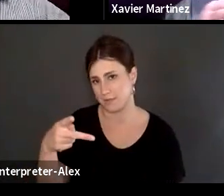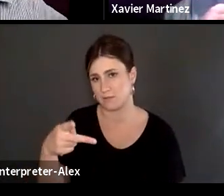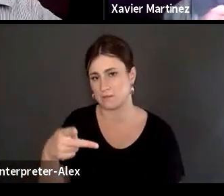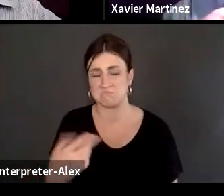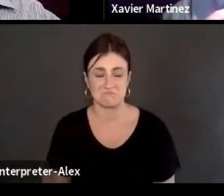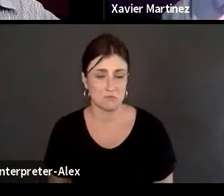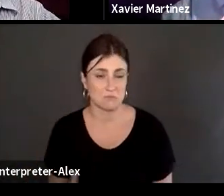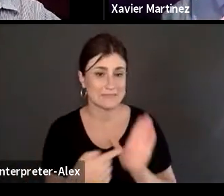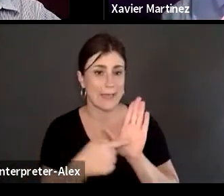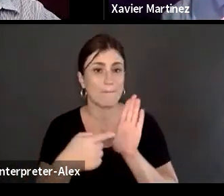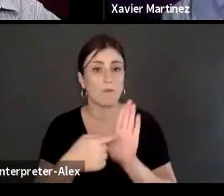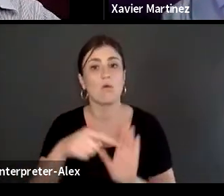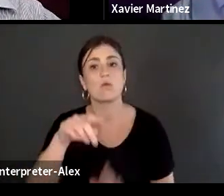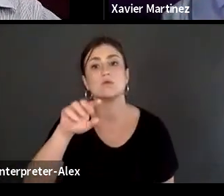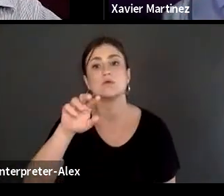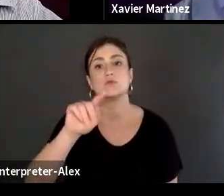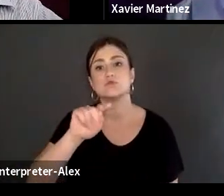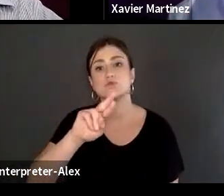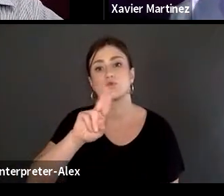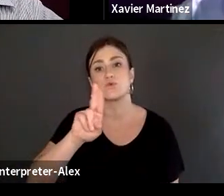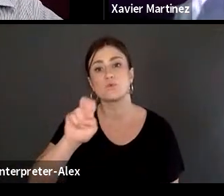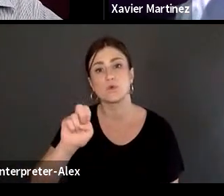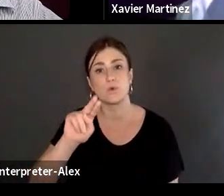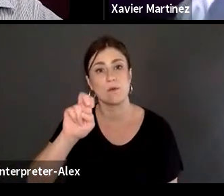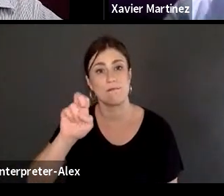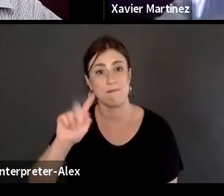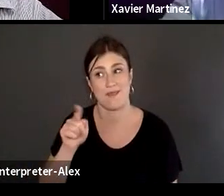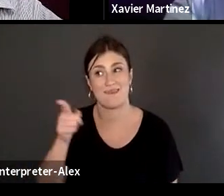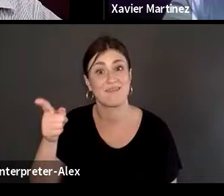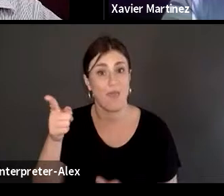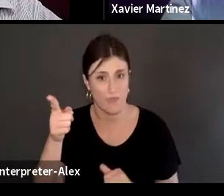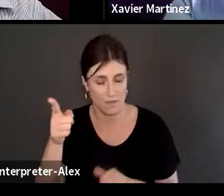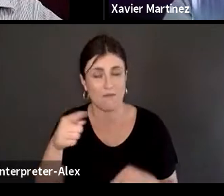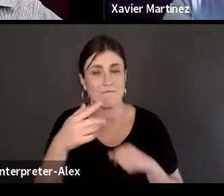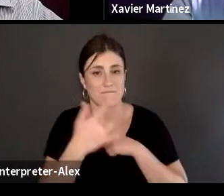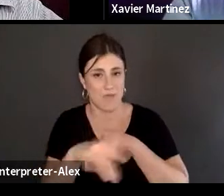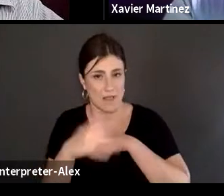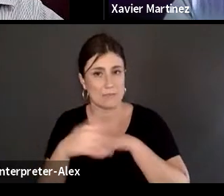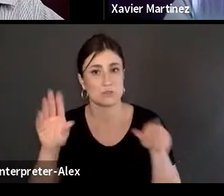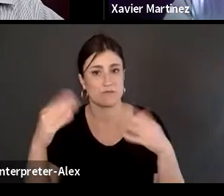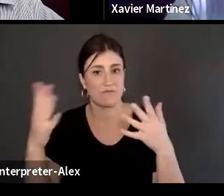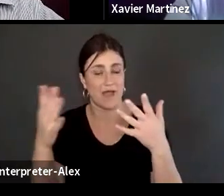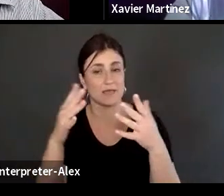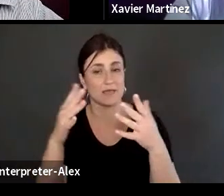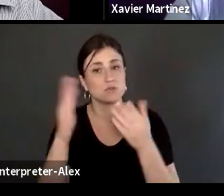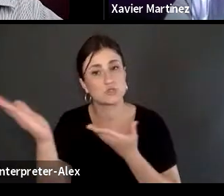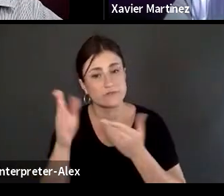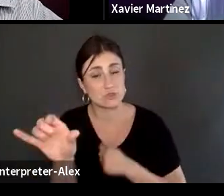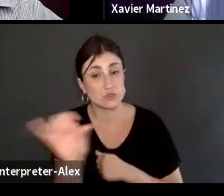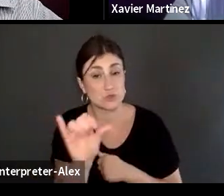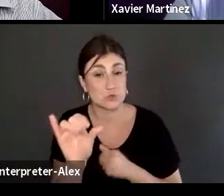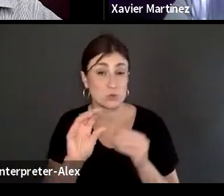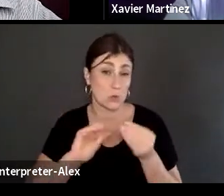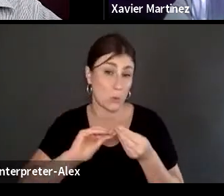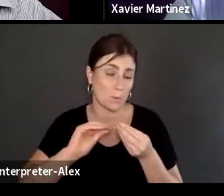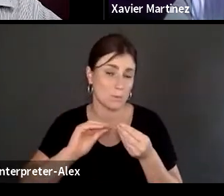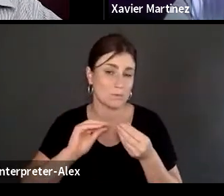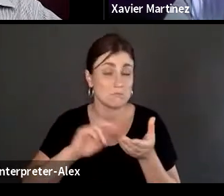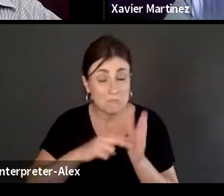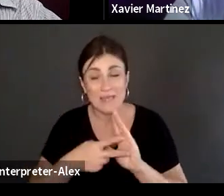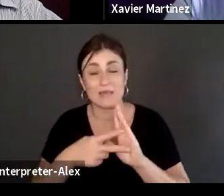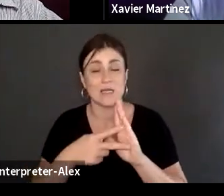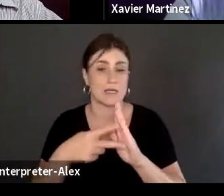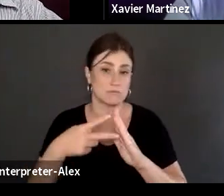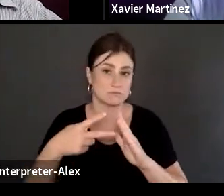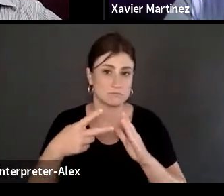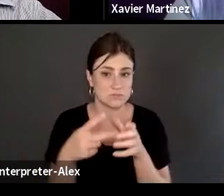TrueNet just started an ISP, would be available to provide service through this infrastructure. So it really kind of helps provide a lot more